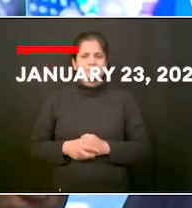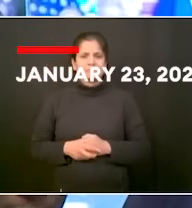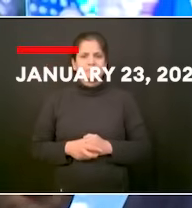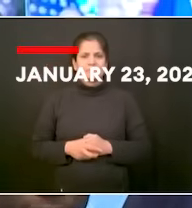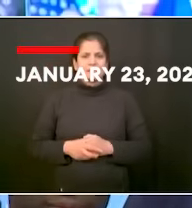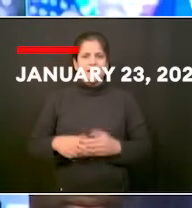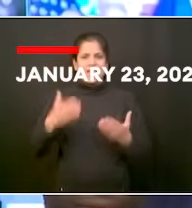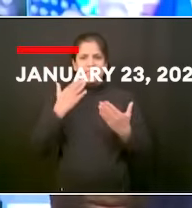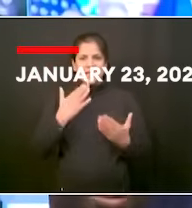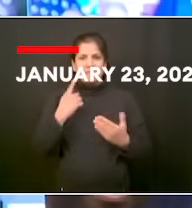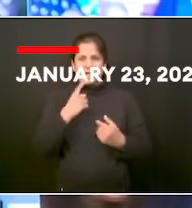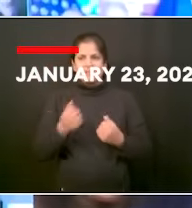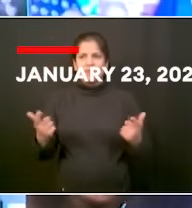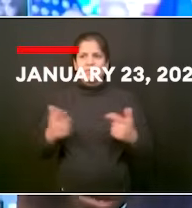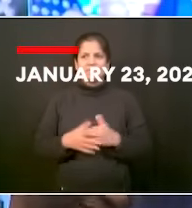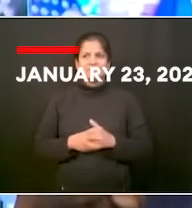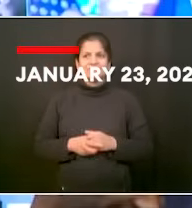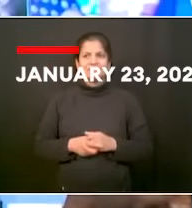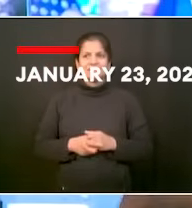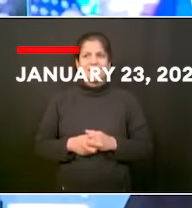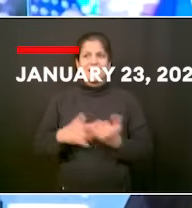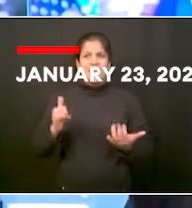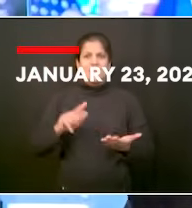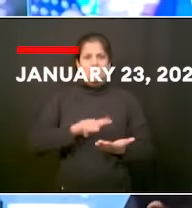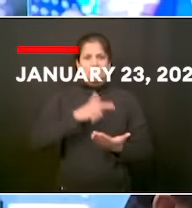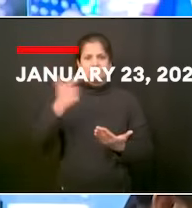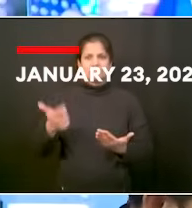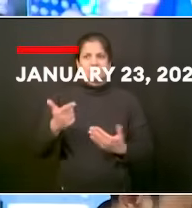Thank you. And I'm now going to call up Chancellor Kamar Samuels.